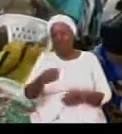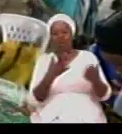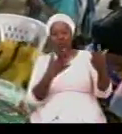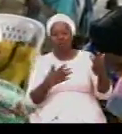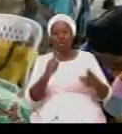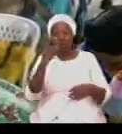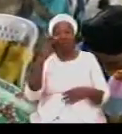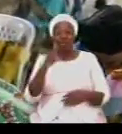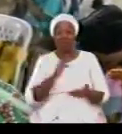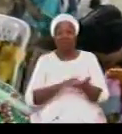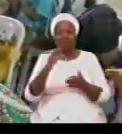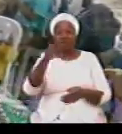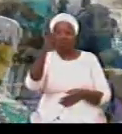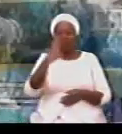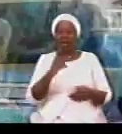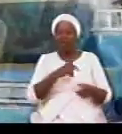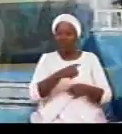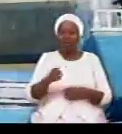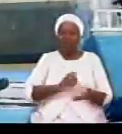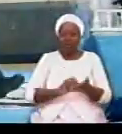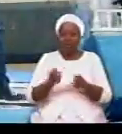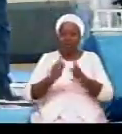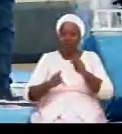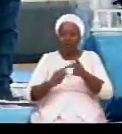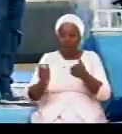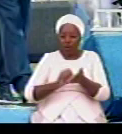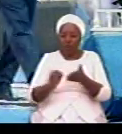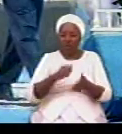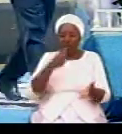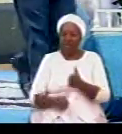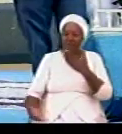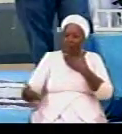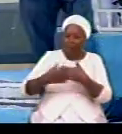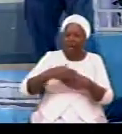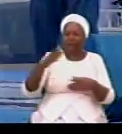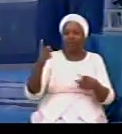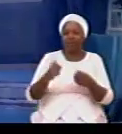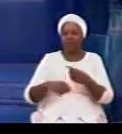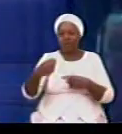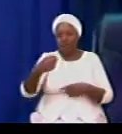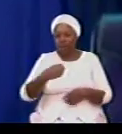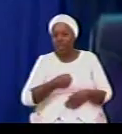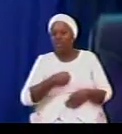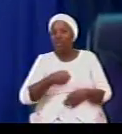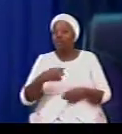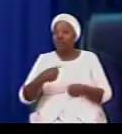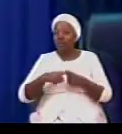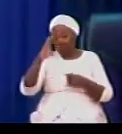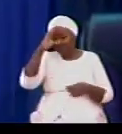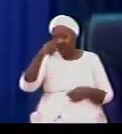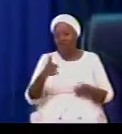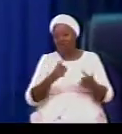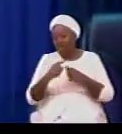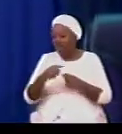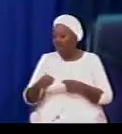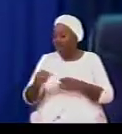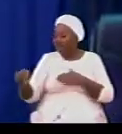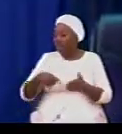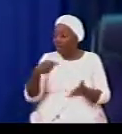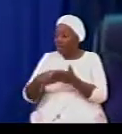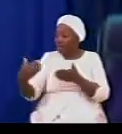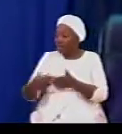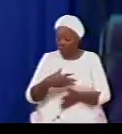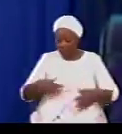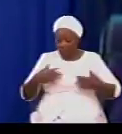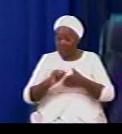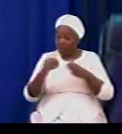They said, this new life you have, keep to that new life. And everything was all right. And I came out. They